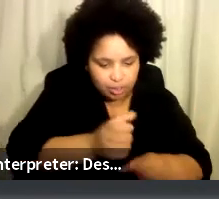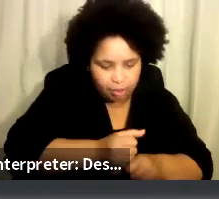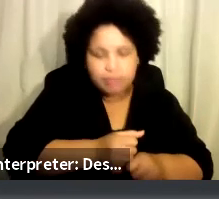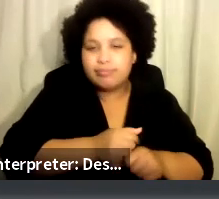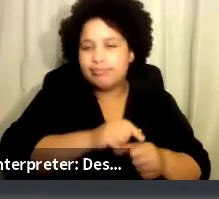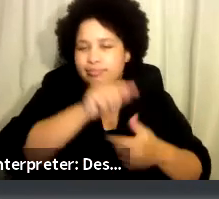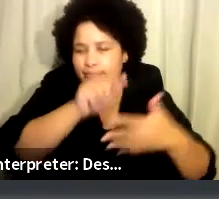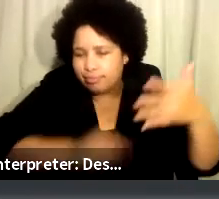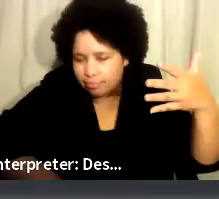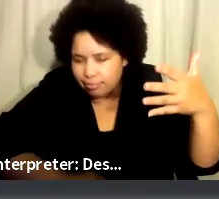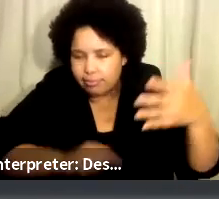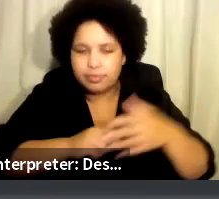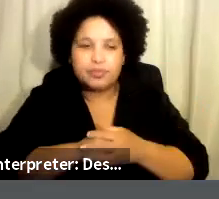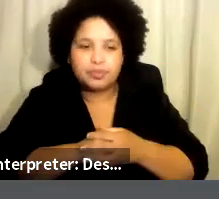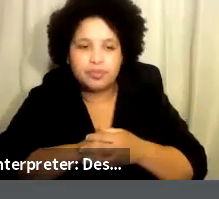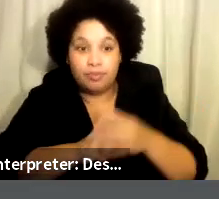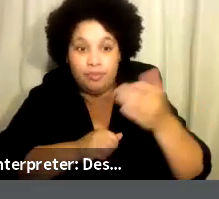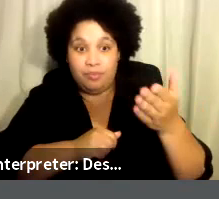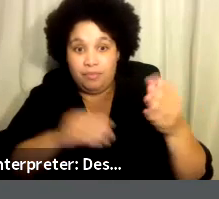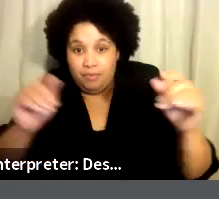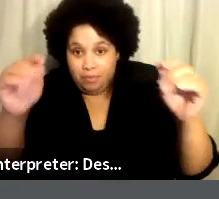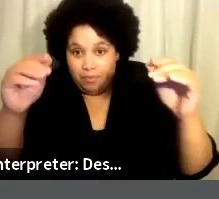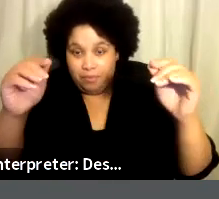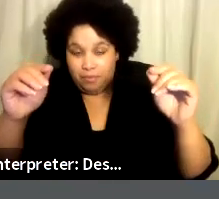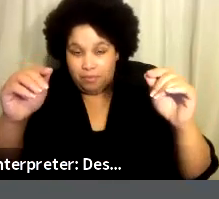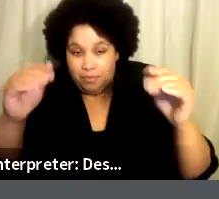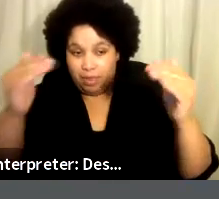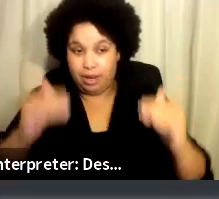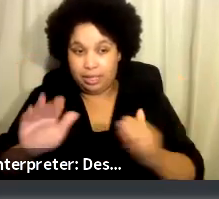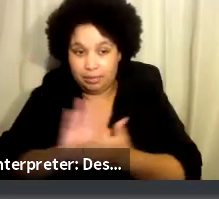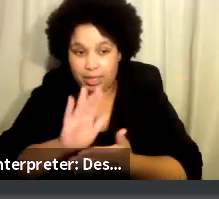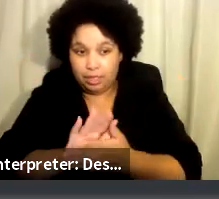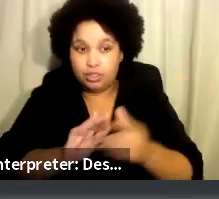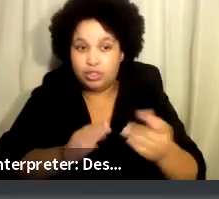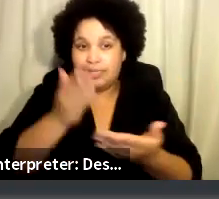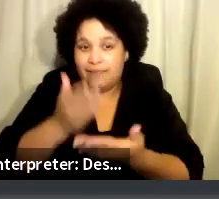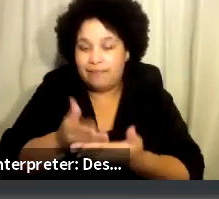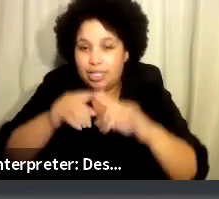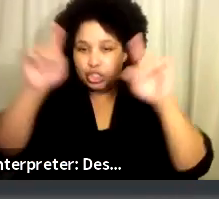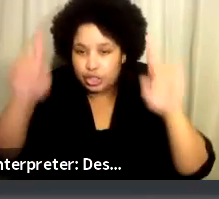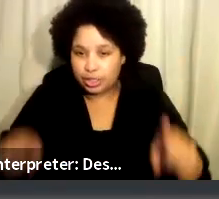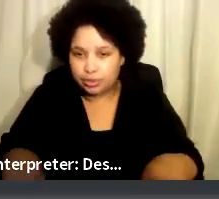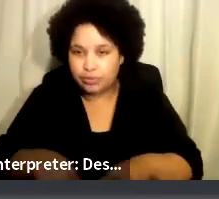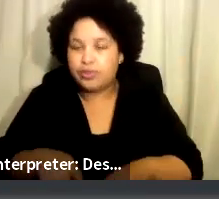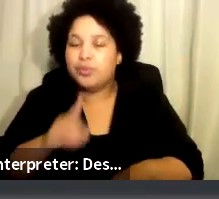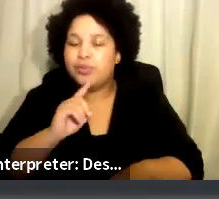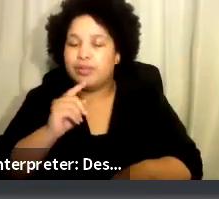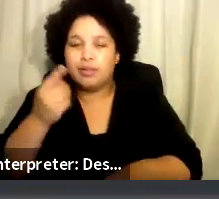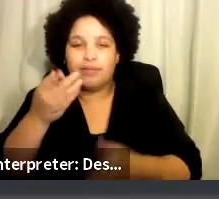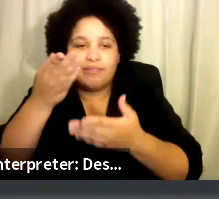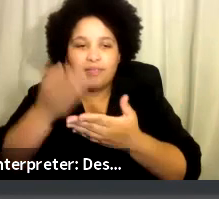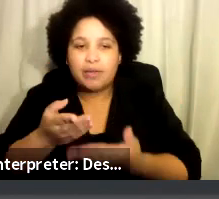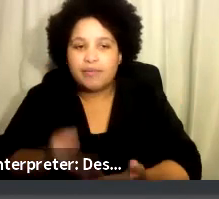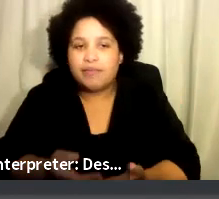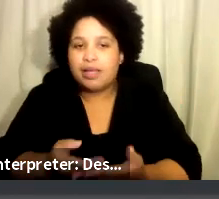And then this is the information that we gave you right now. The fact sheet is just to verify